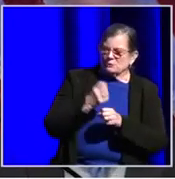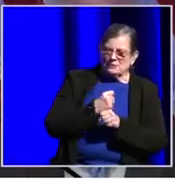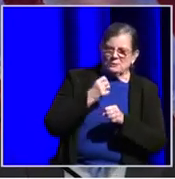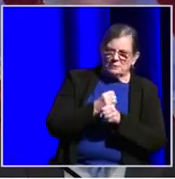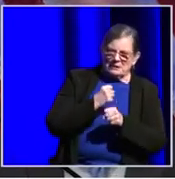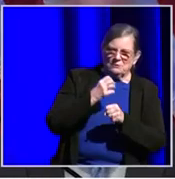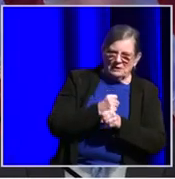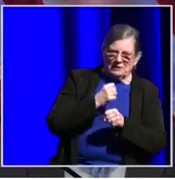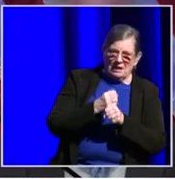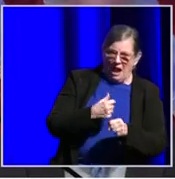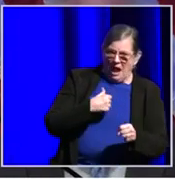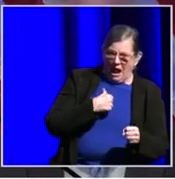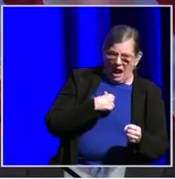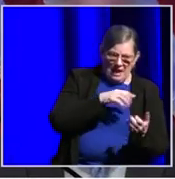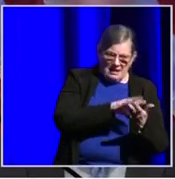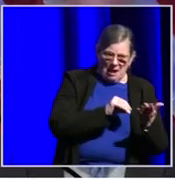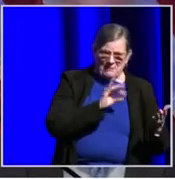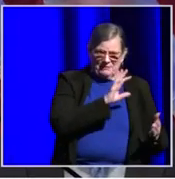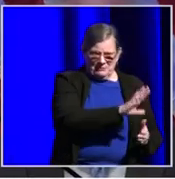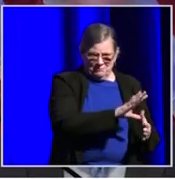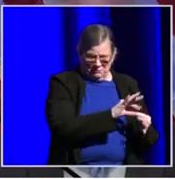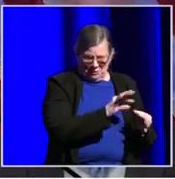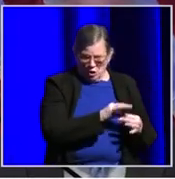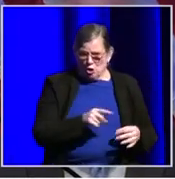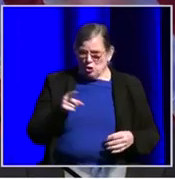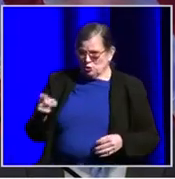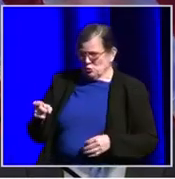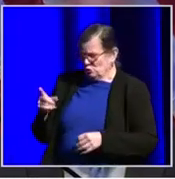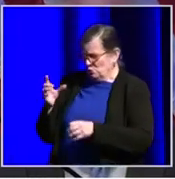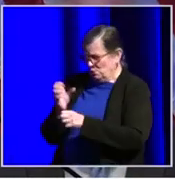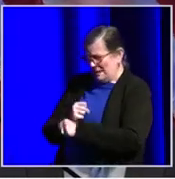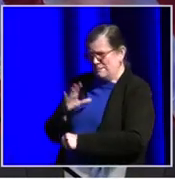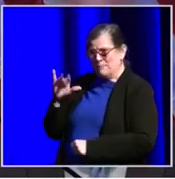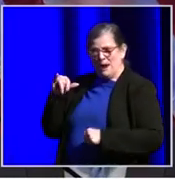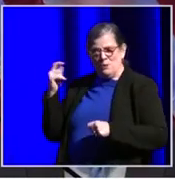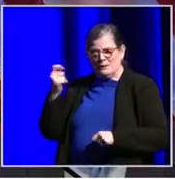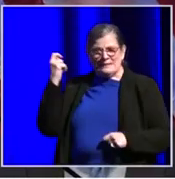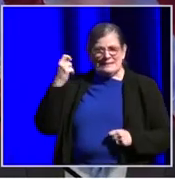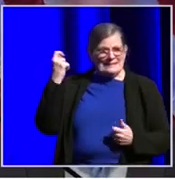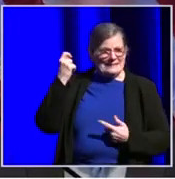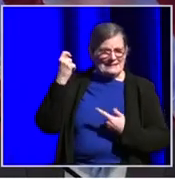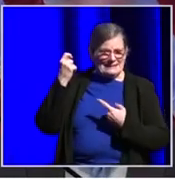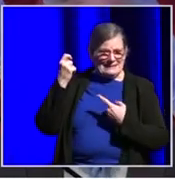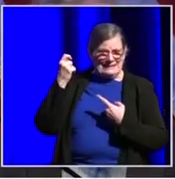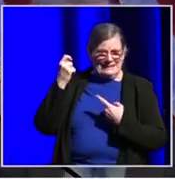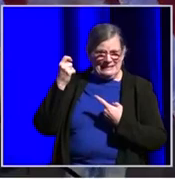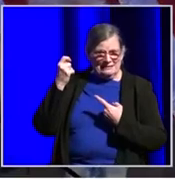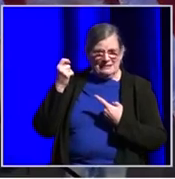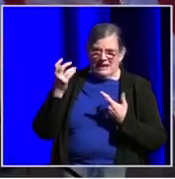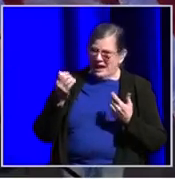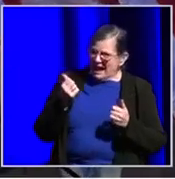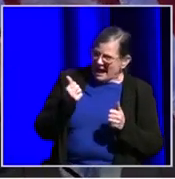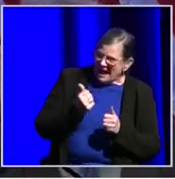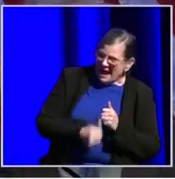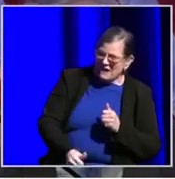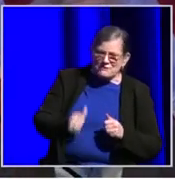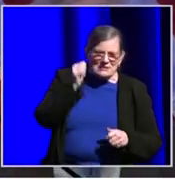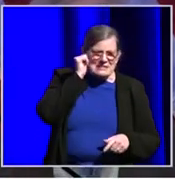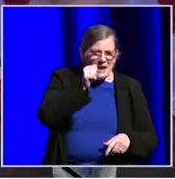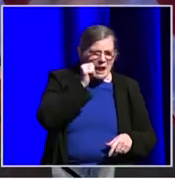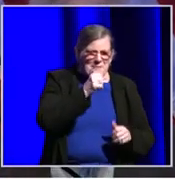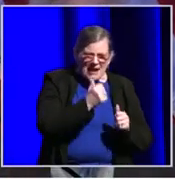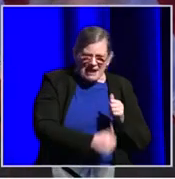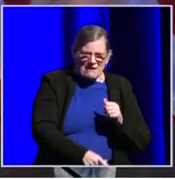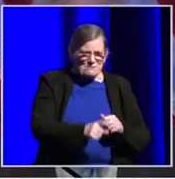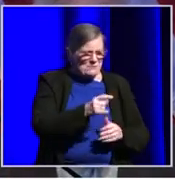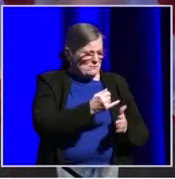say. You win by winning. Every day, every project, every initiative,